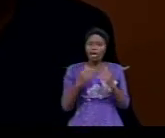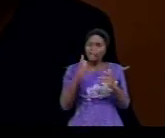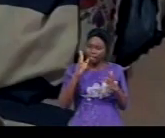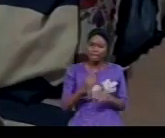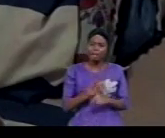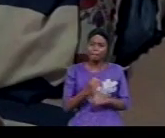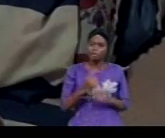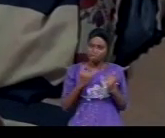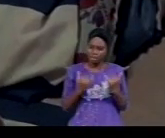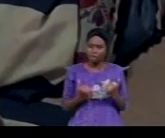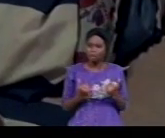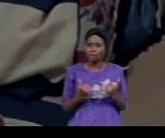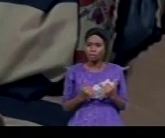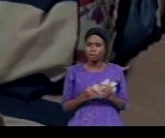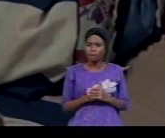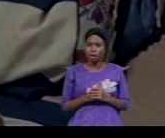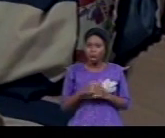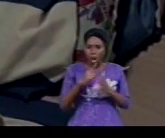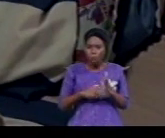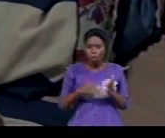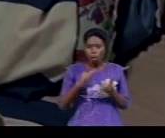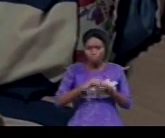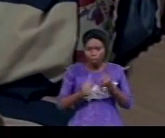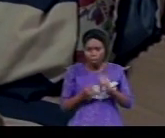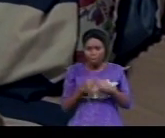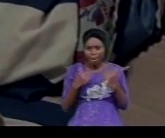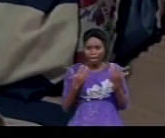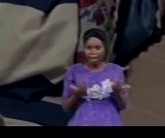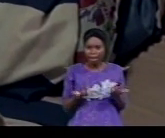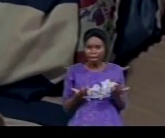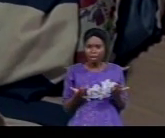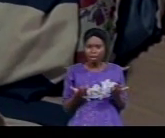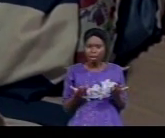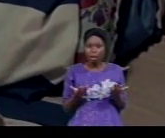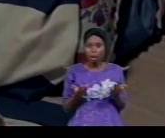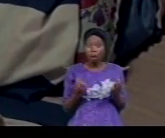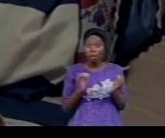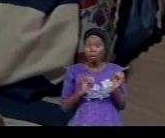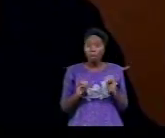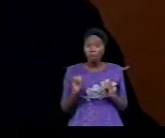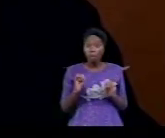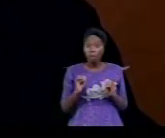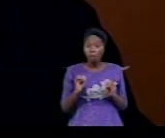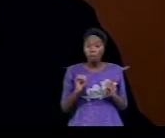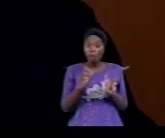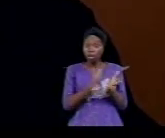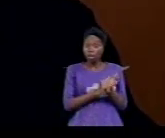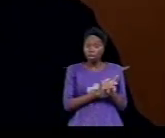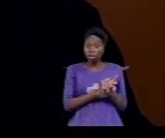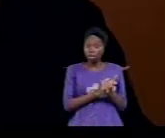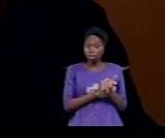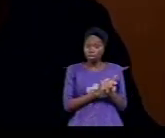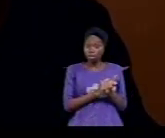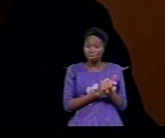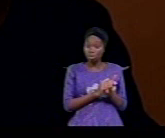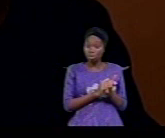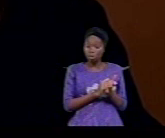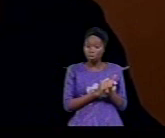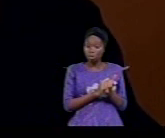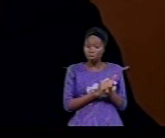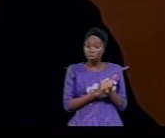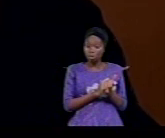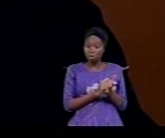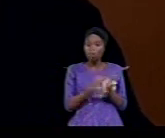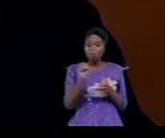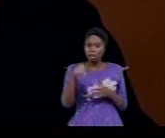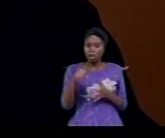it. What issue? Eh? Oh, that? Yes, that.